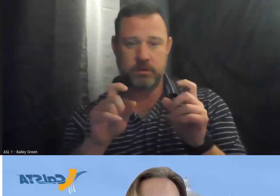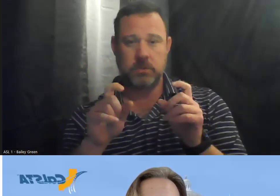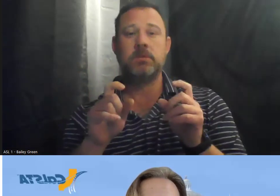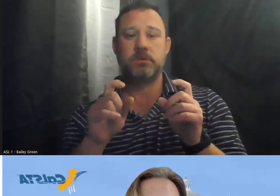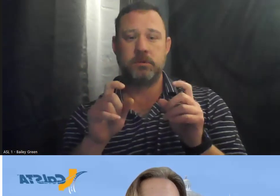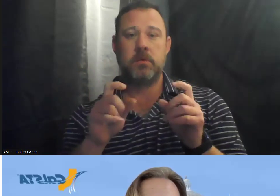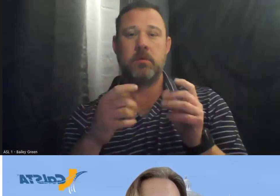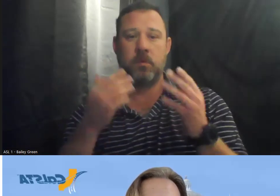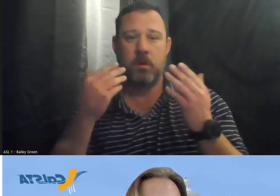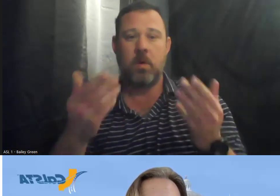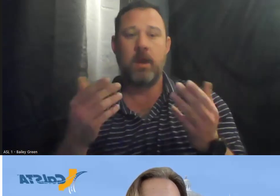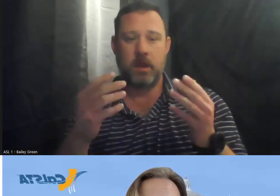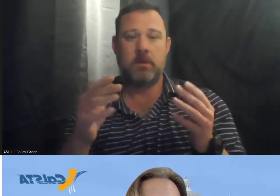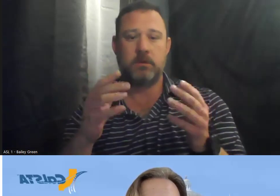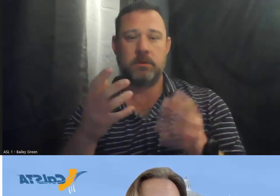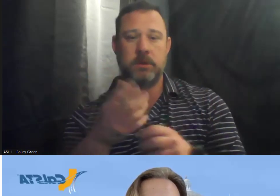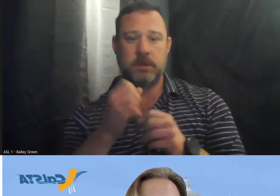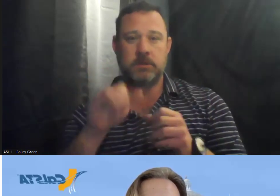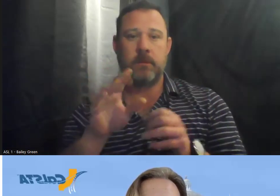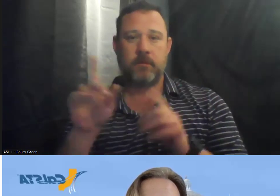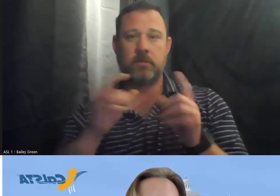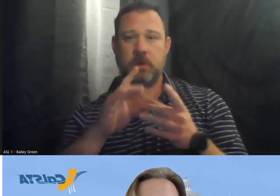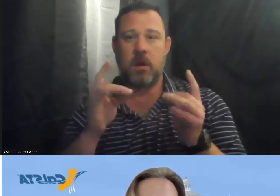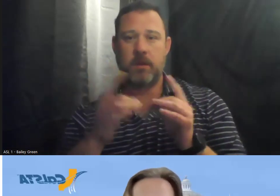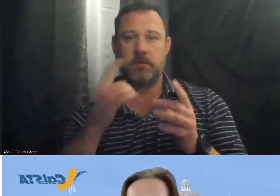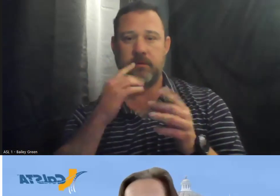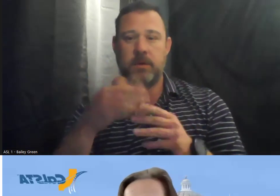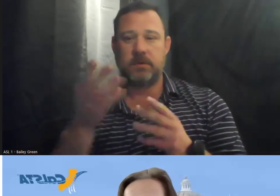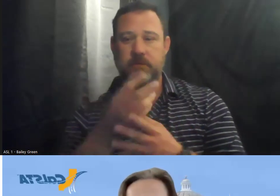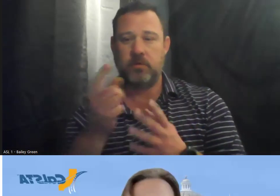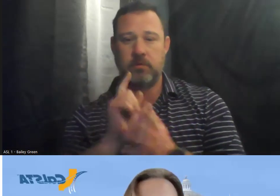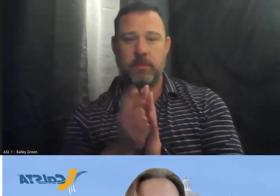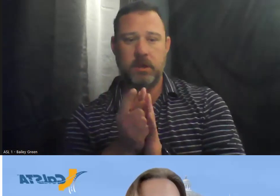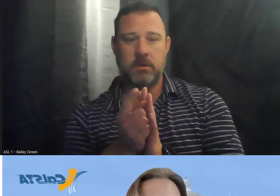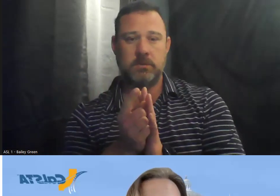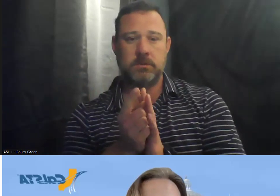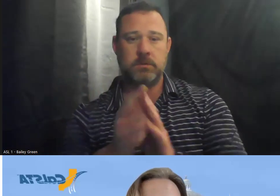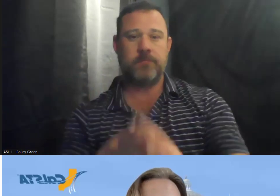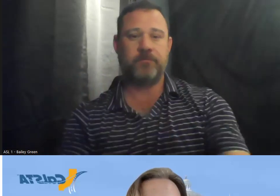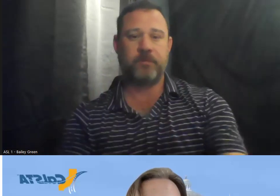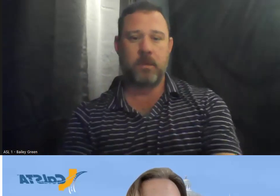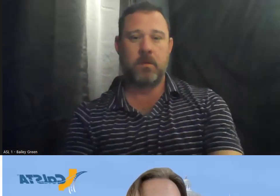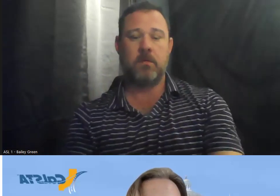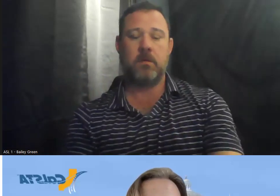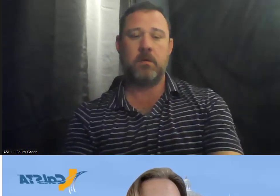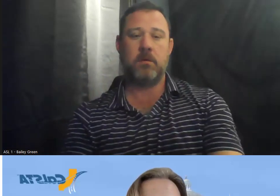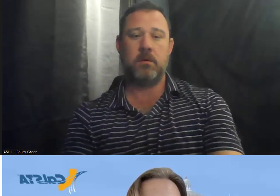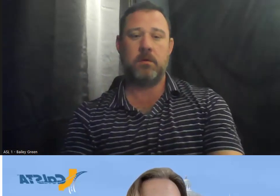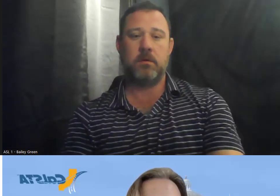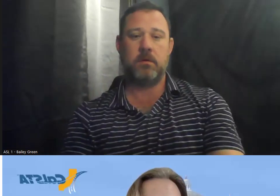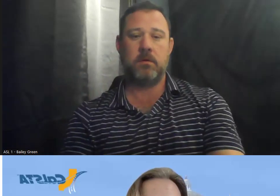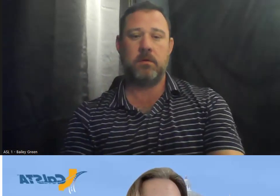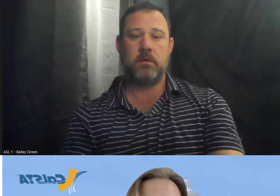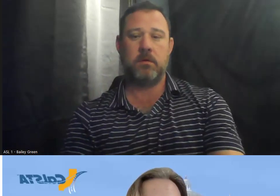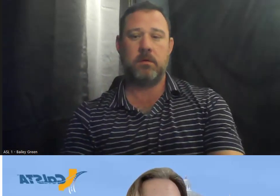we'll go ahead and take some of those comments now for the next couple of minutes. And it looks like we have, first